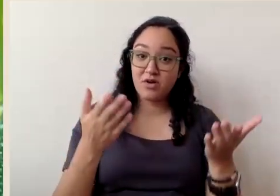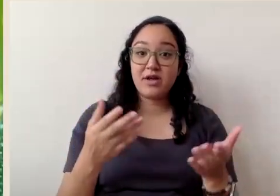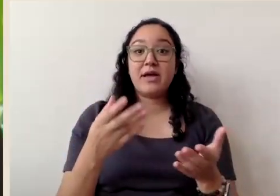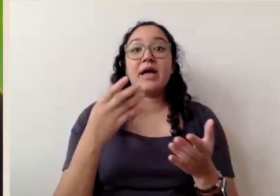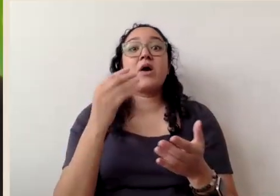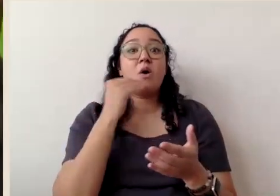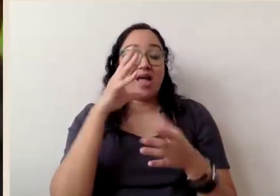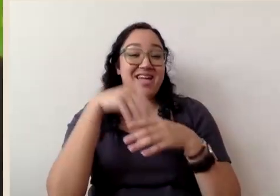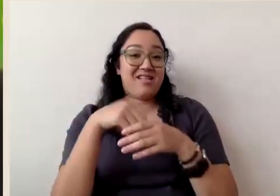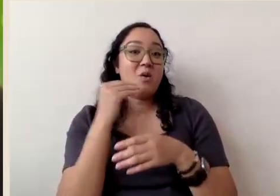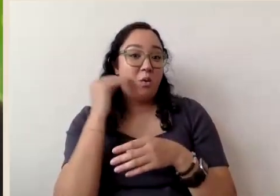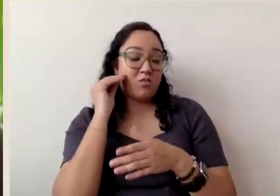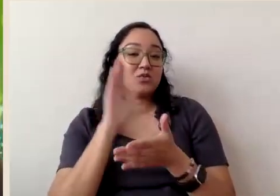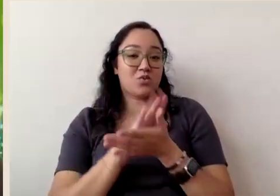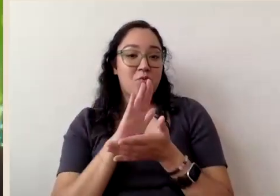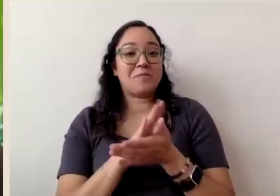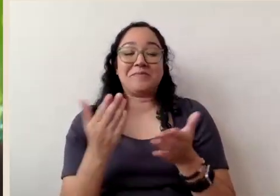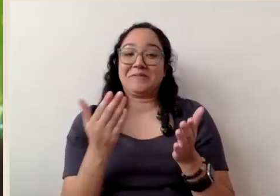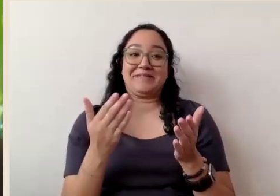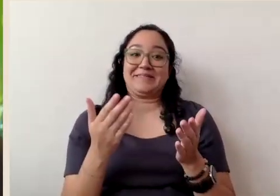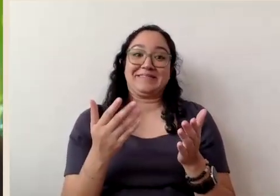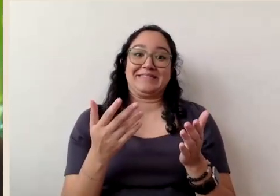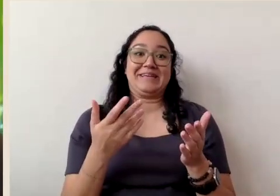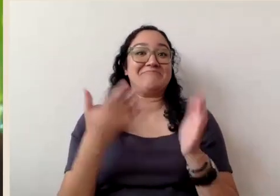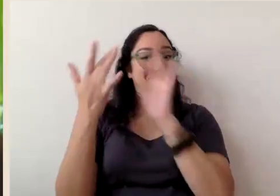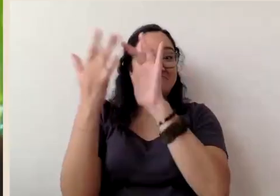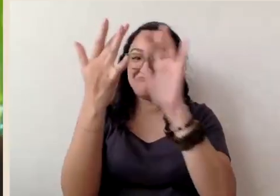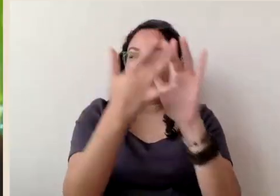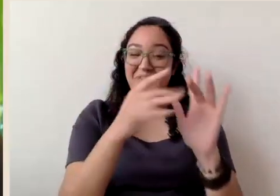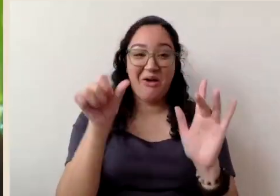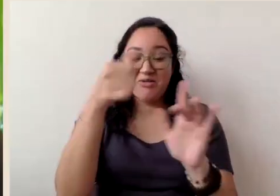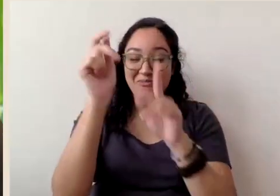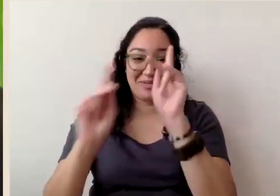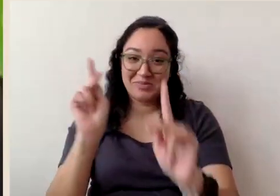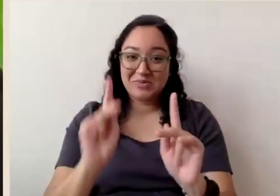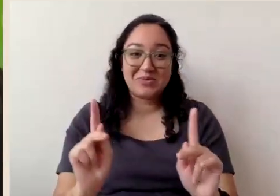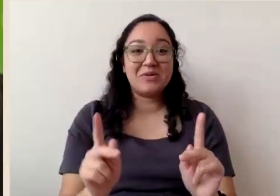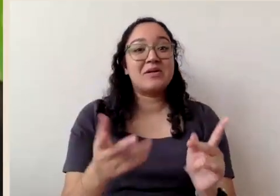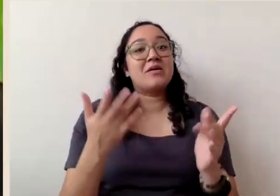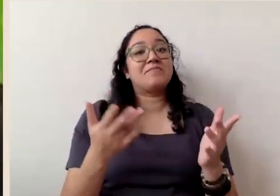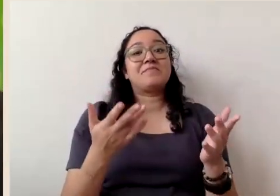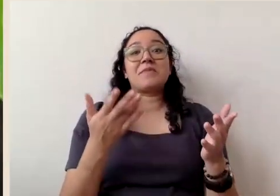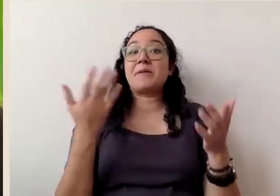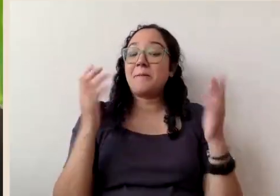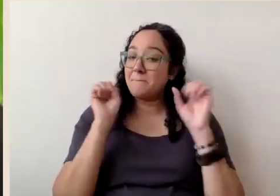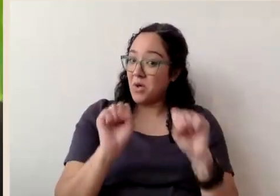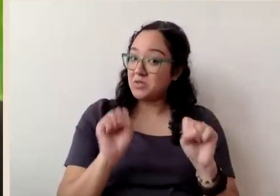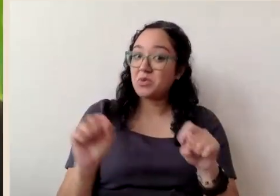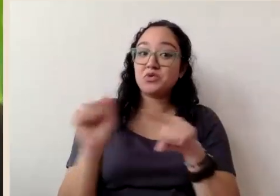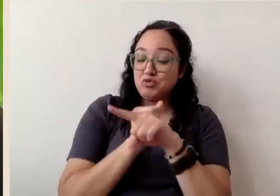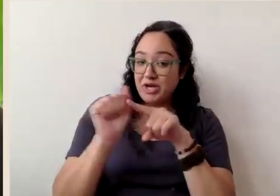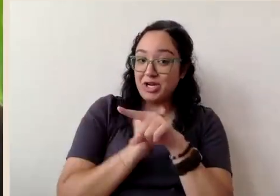school, that can be something, and again, that's reaching out to partners in terms of providing training. It is possible to do training